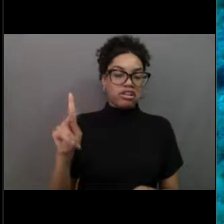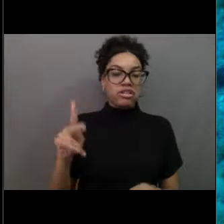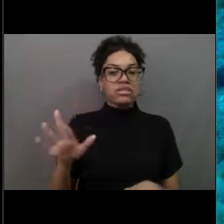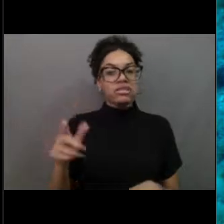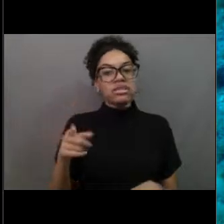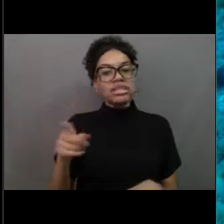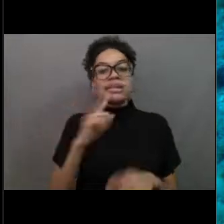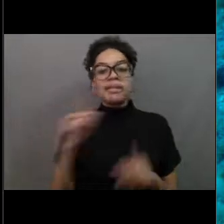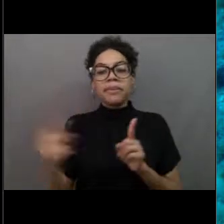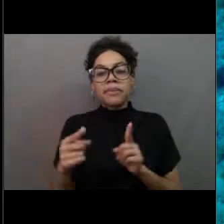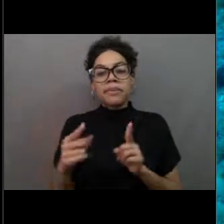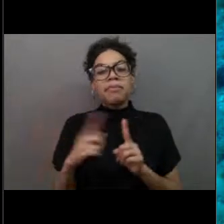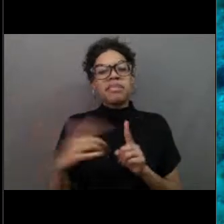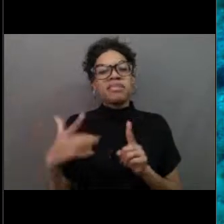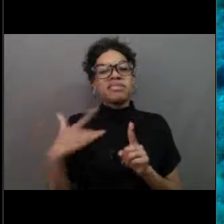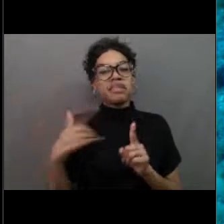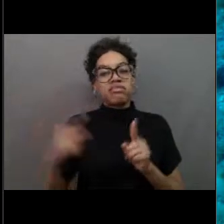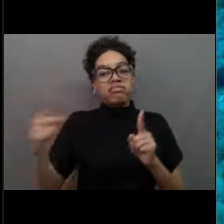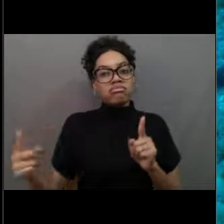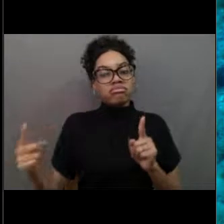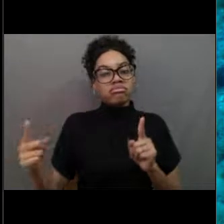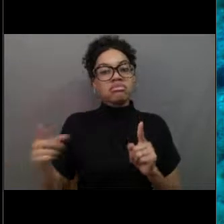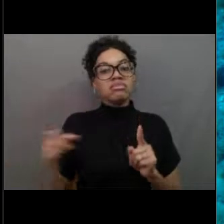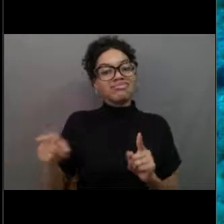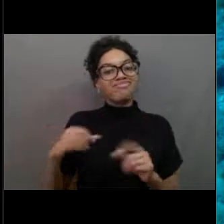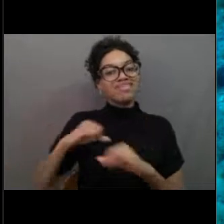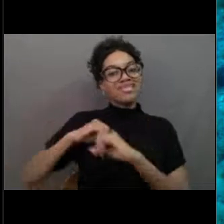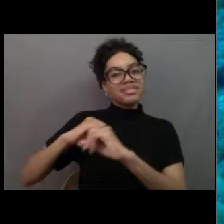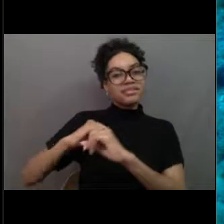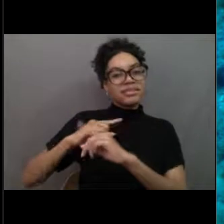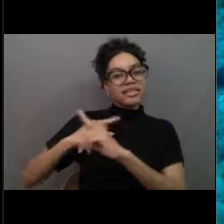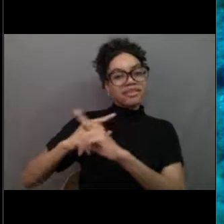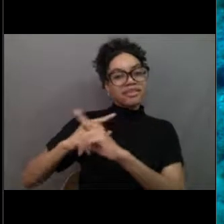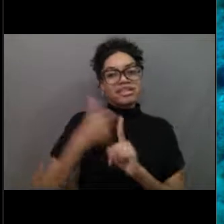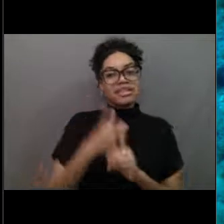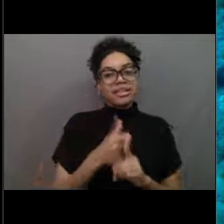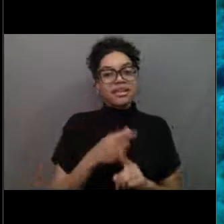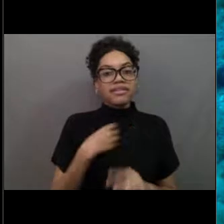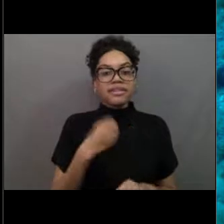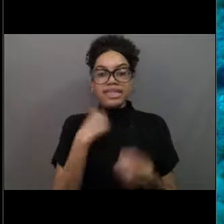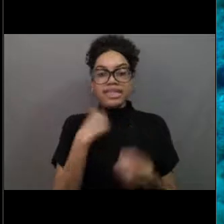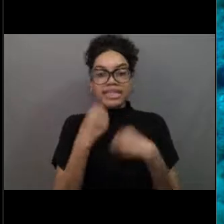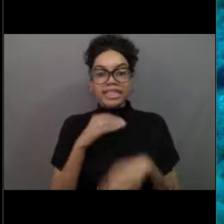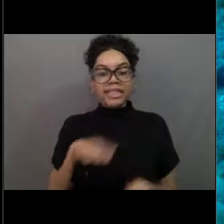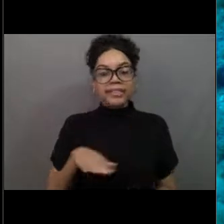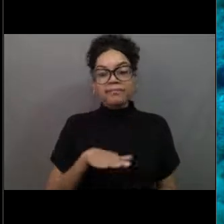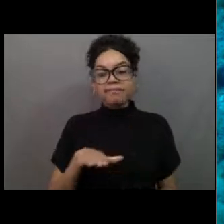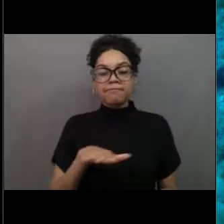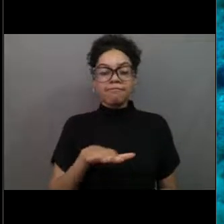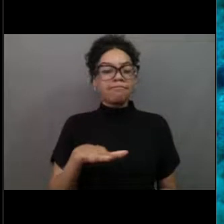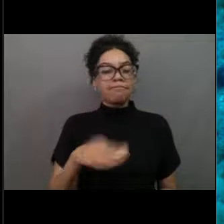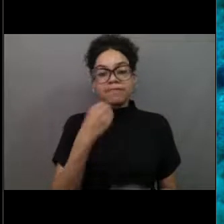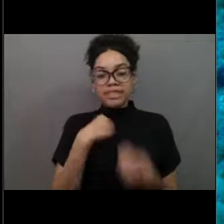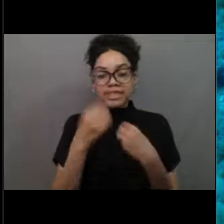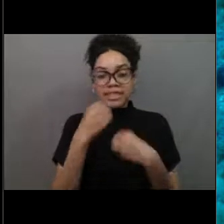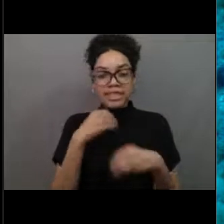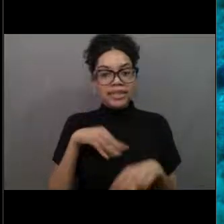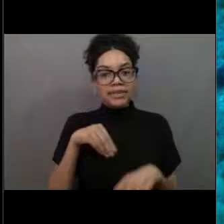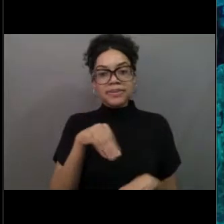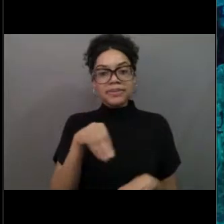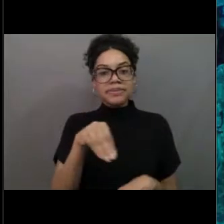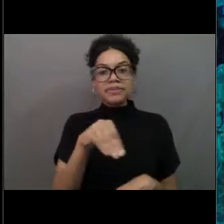the spine is what it uses for self-defense as it feeds along the bottom. The other kind of ray that